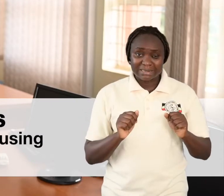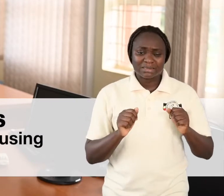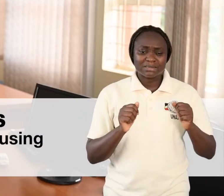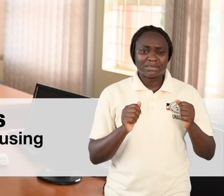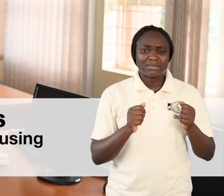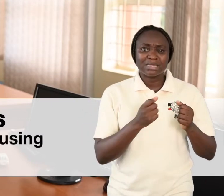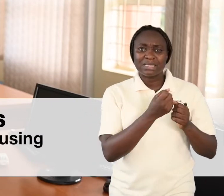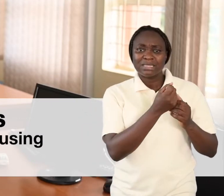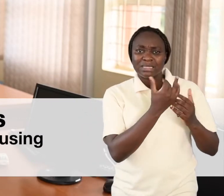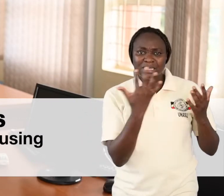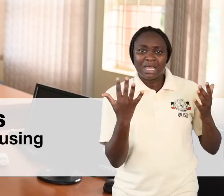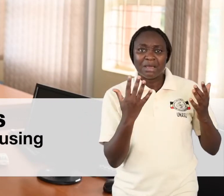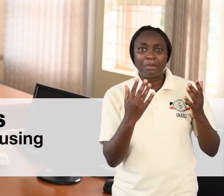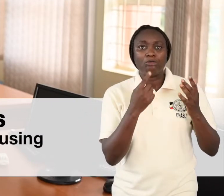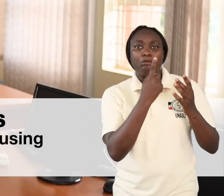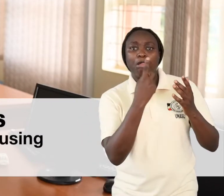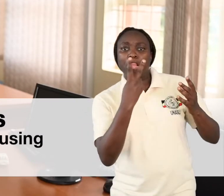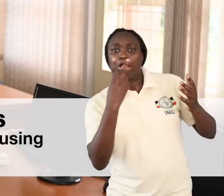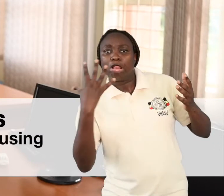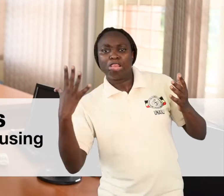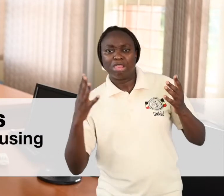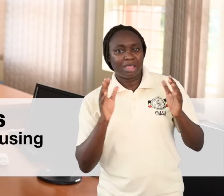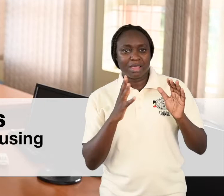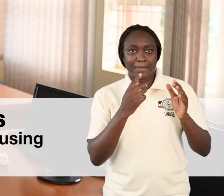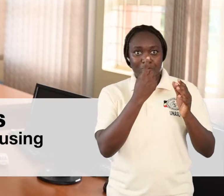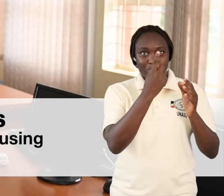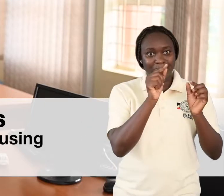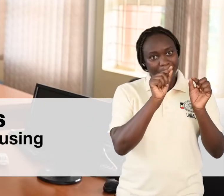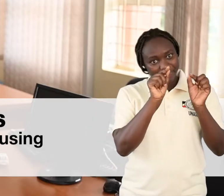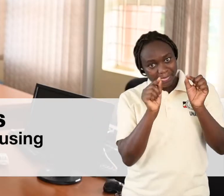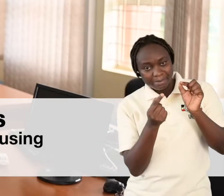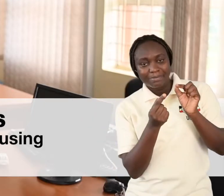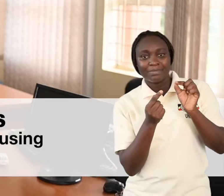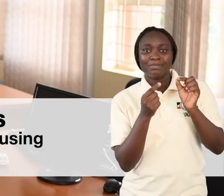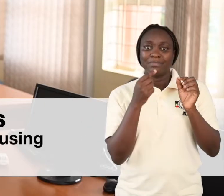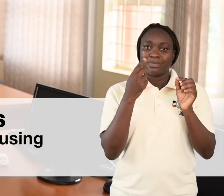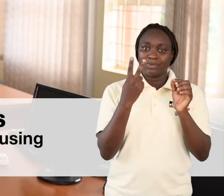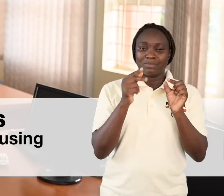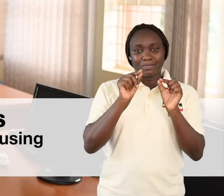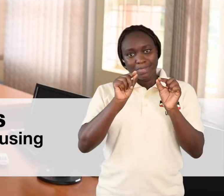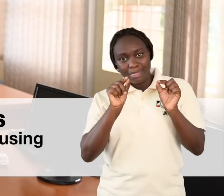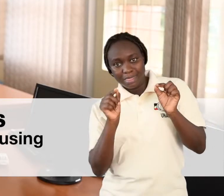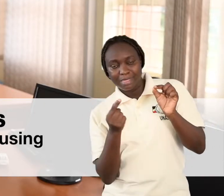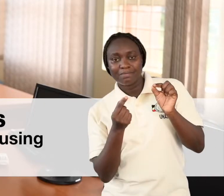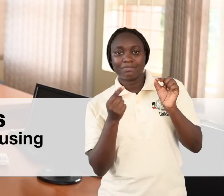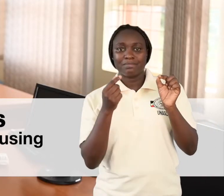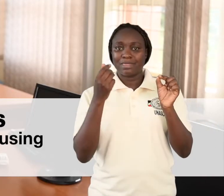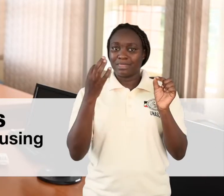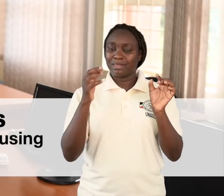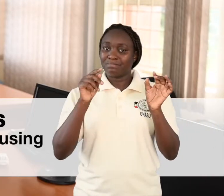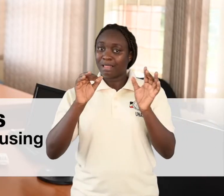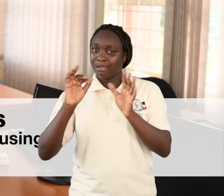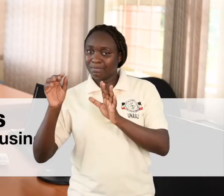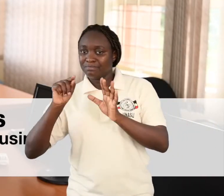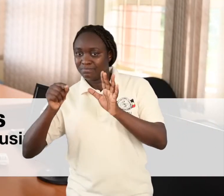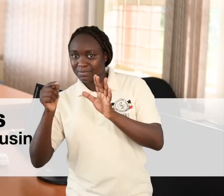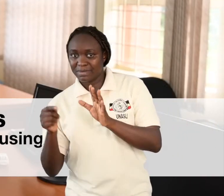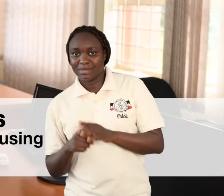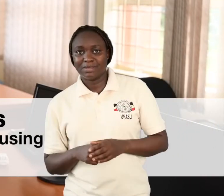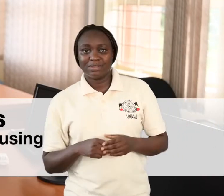the commas. Just because if the element is 1, then